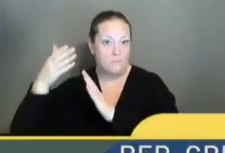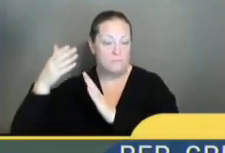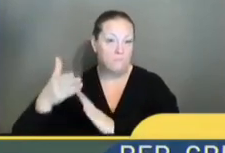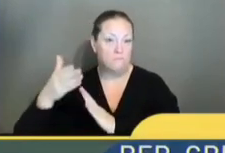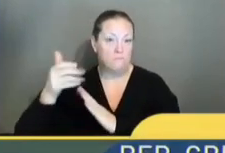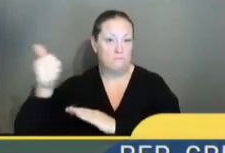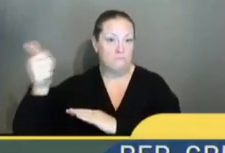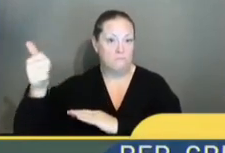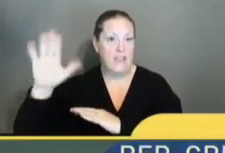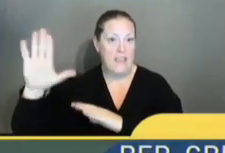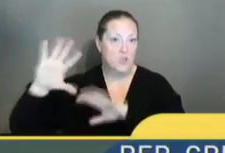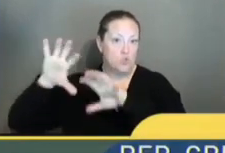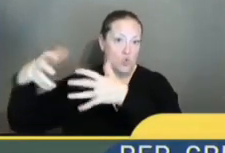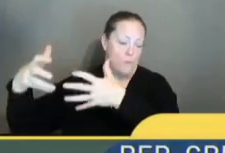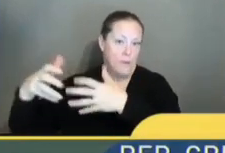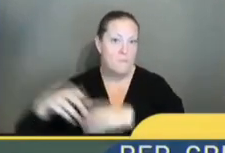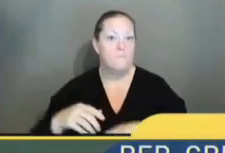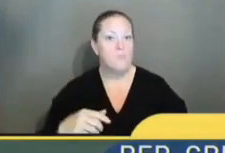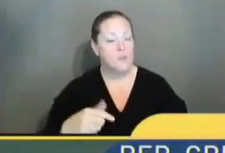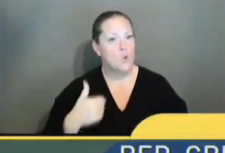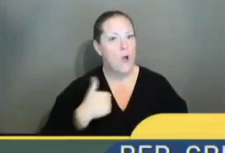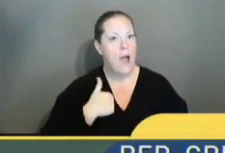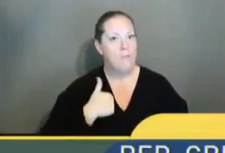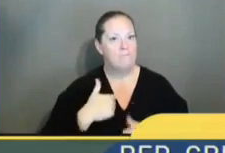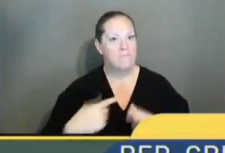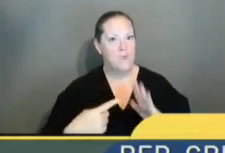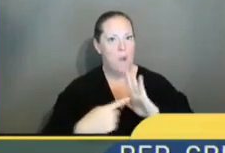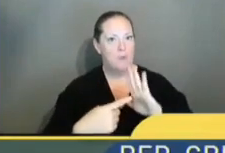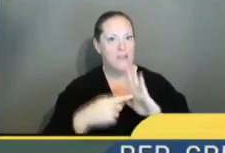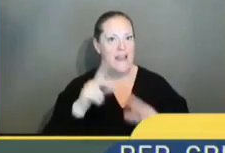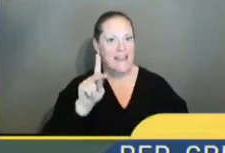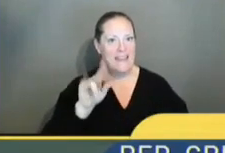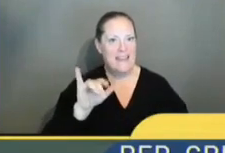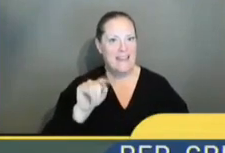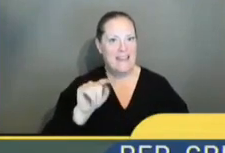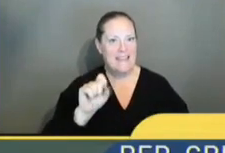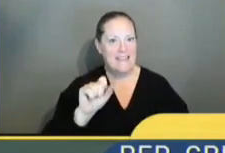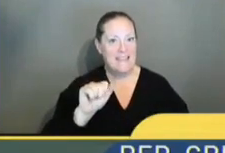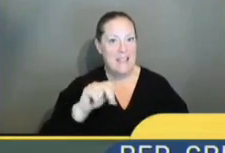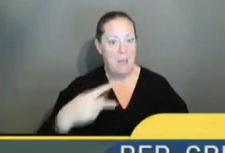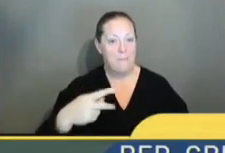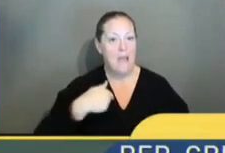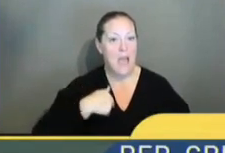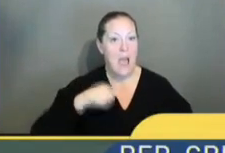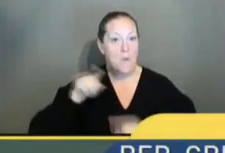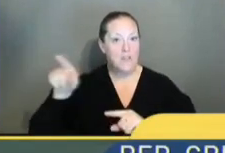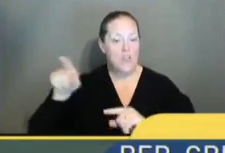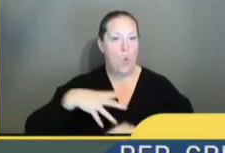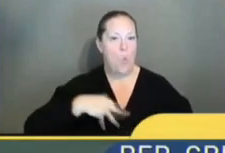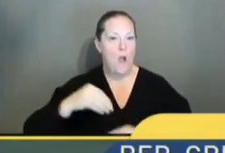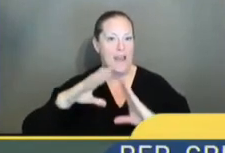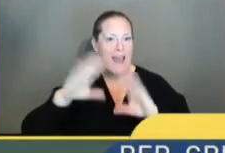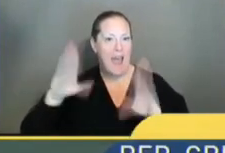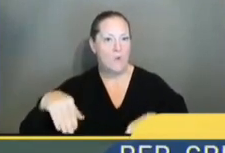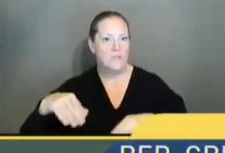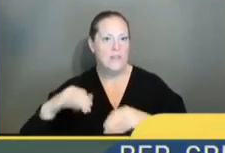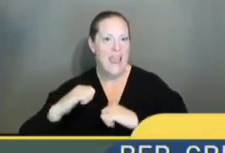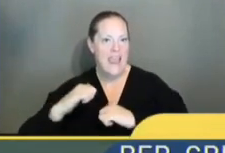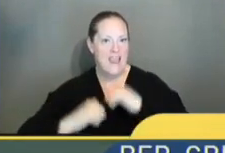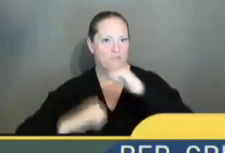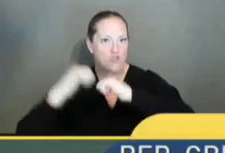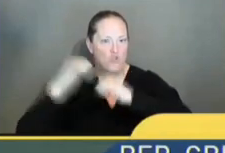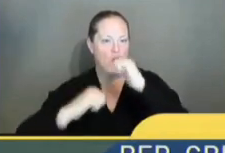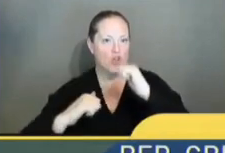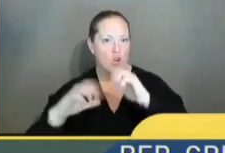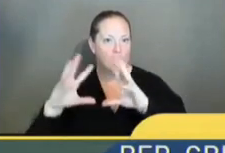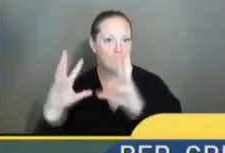guy getting to represent Kitsap in our great state at the White House Infrastructure Forum. And while I was sharing more about our